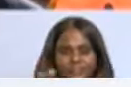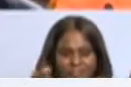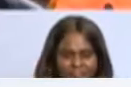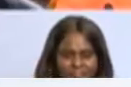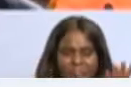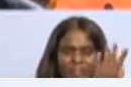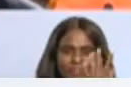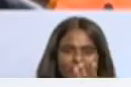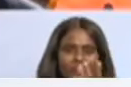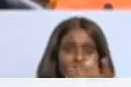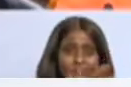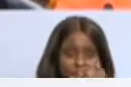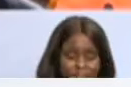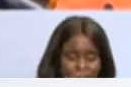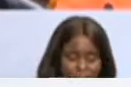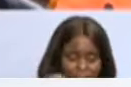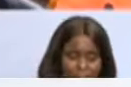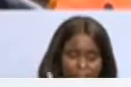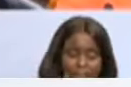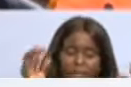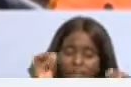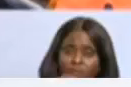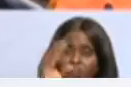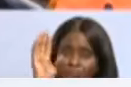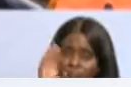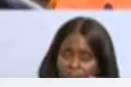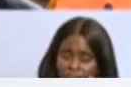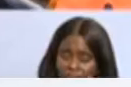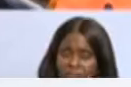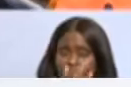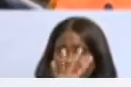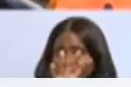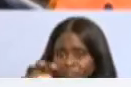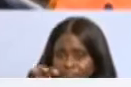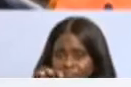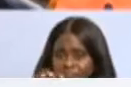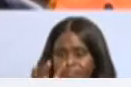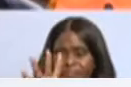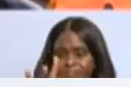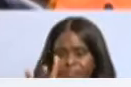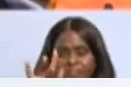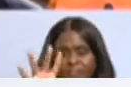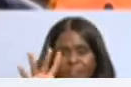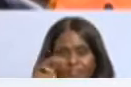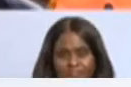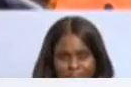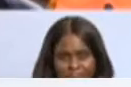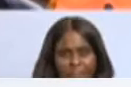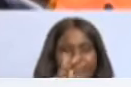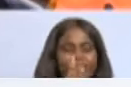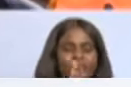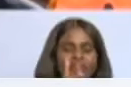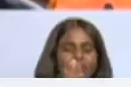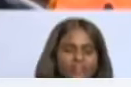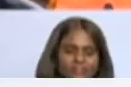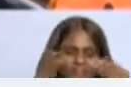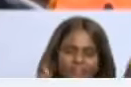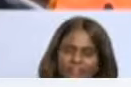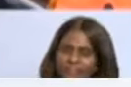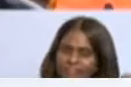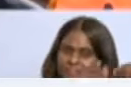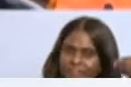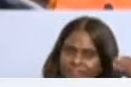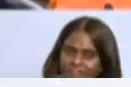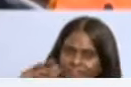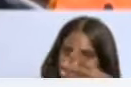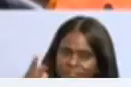year, so far, more than 485 million kwacha has been dispersed